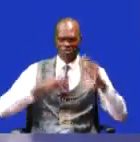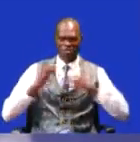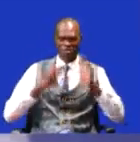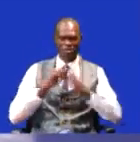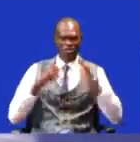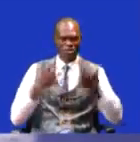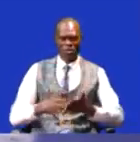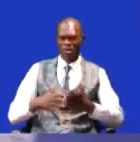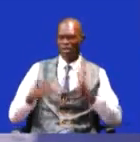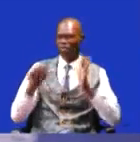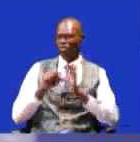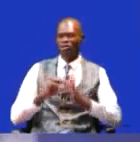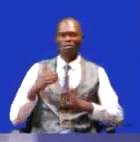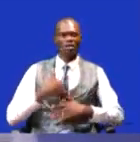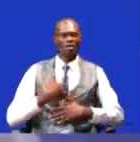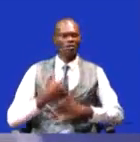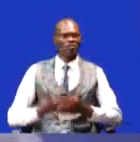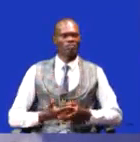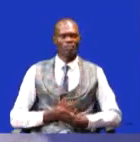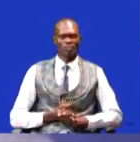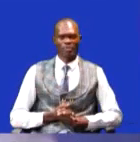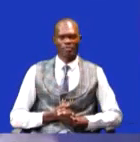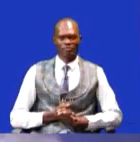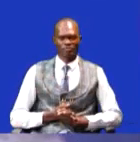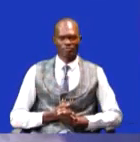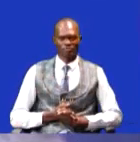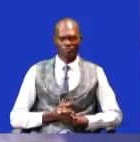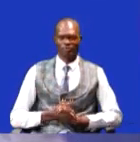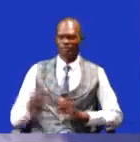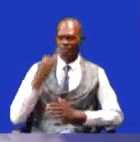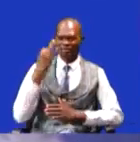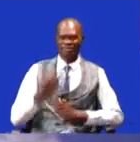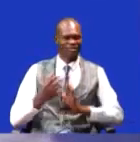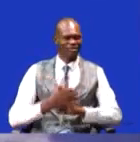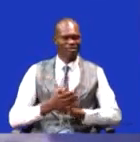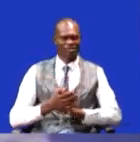biggest problem is. All